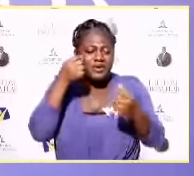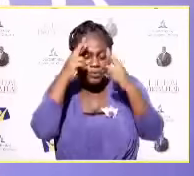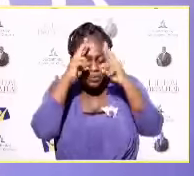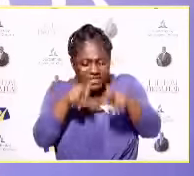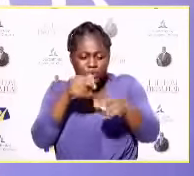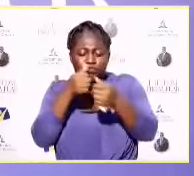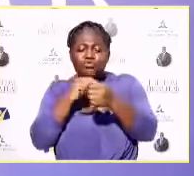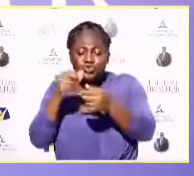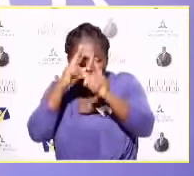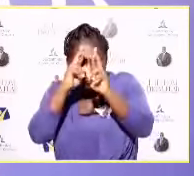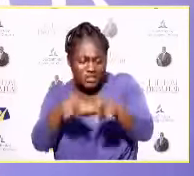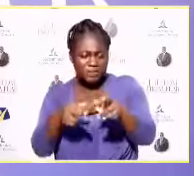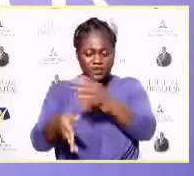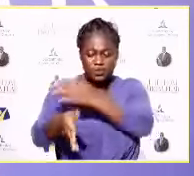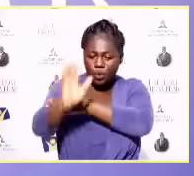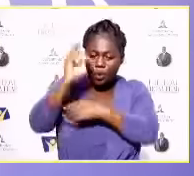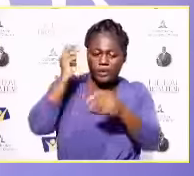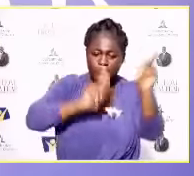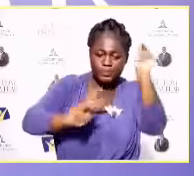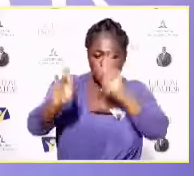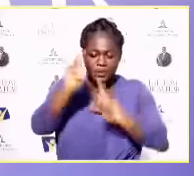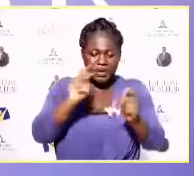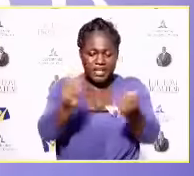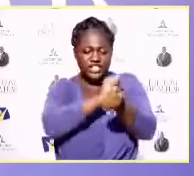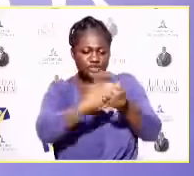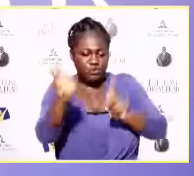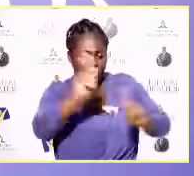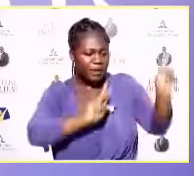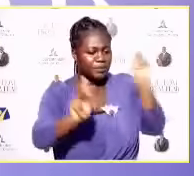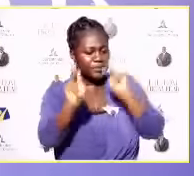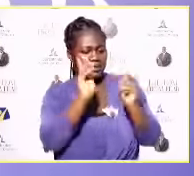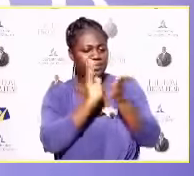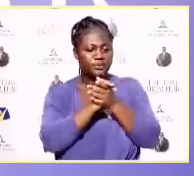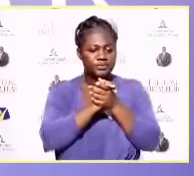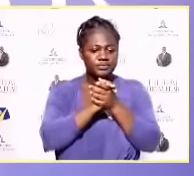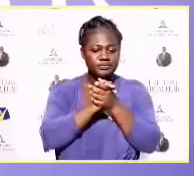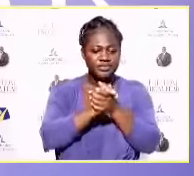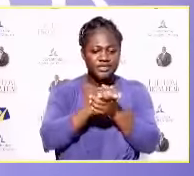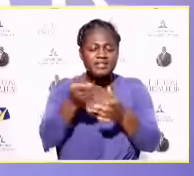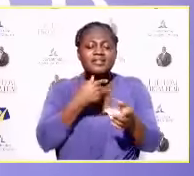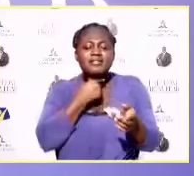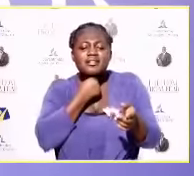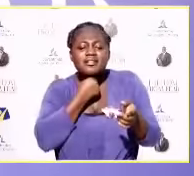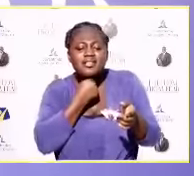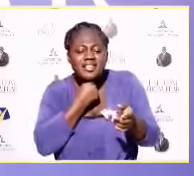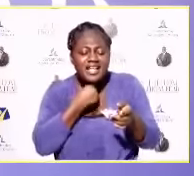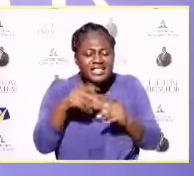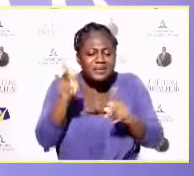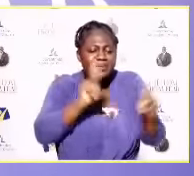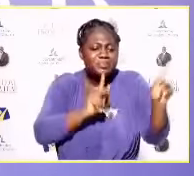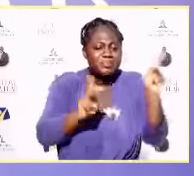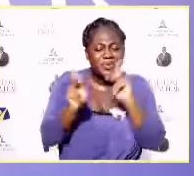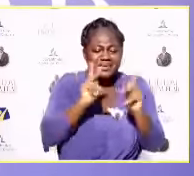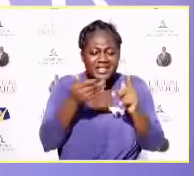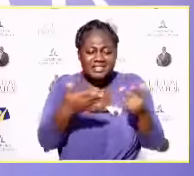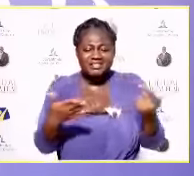traitors, heady, high-minded, lovers of pleasure more than lovers of God.